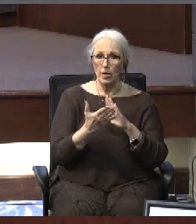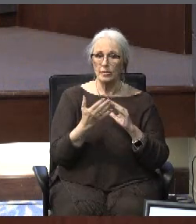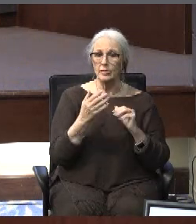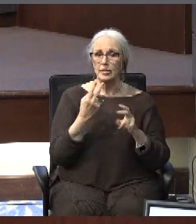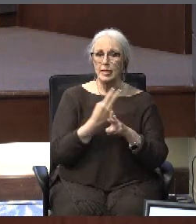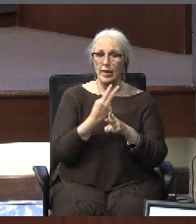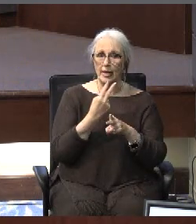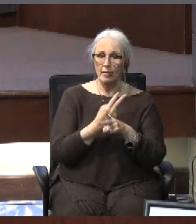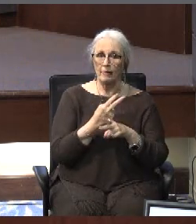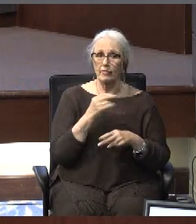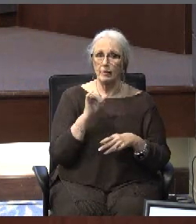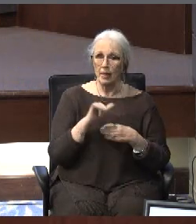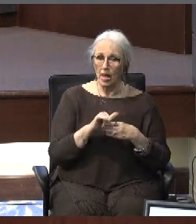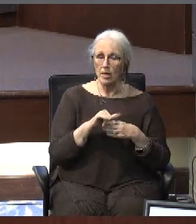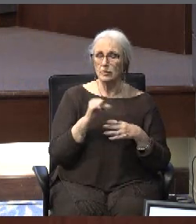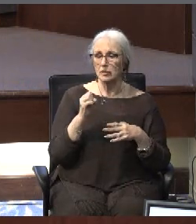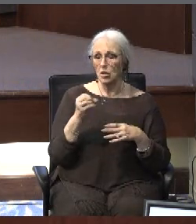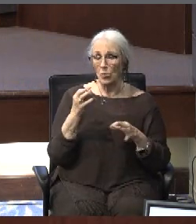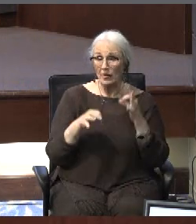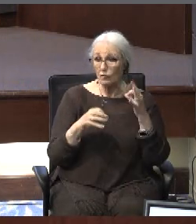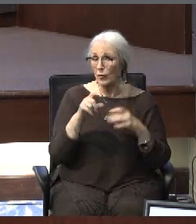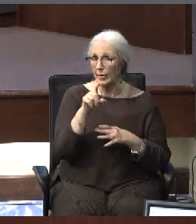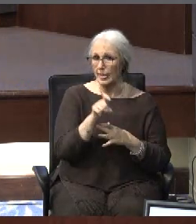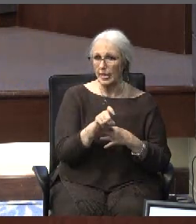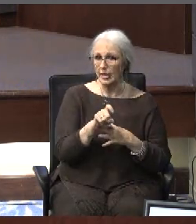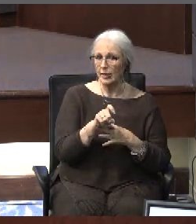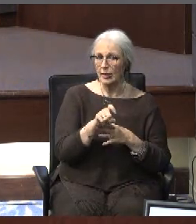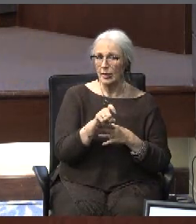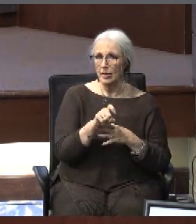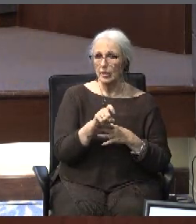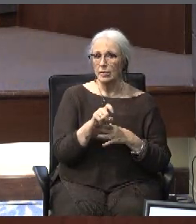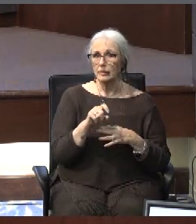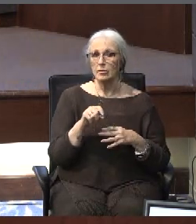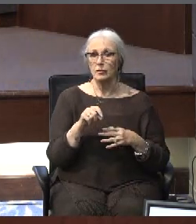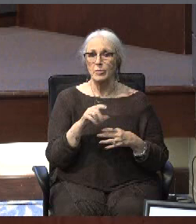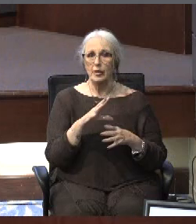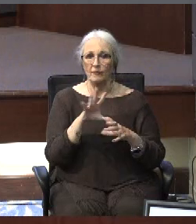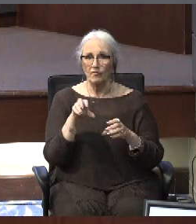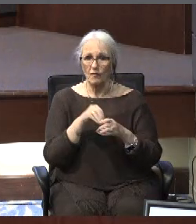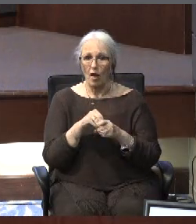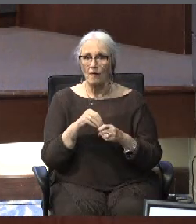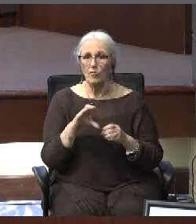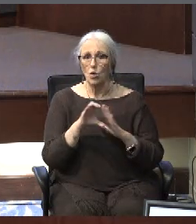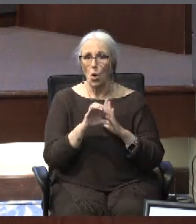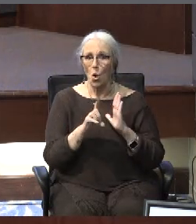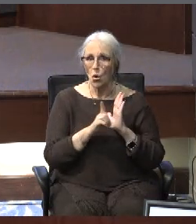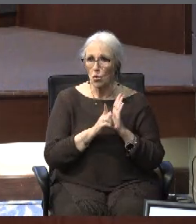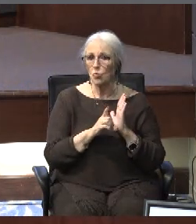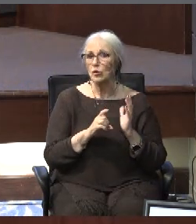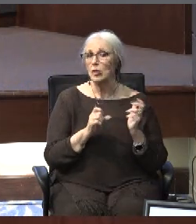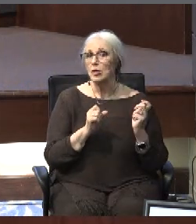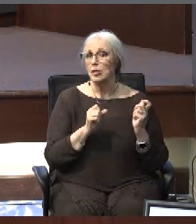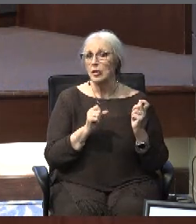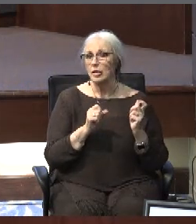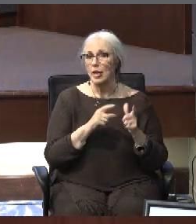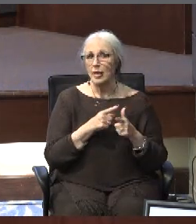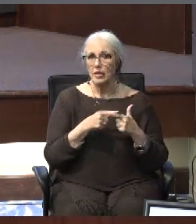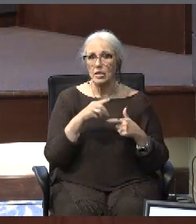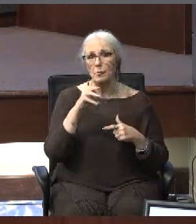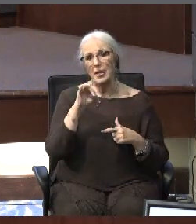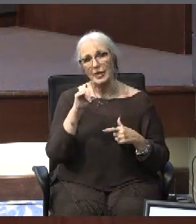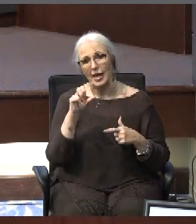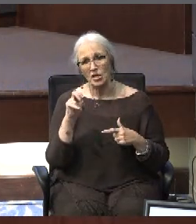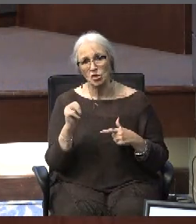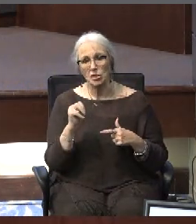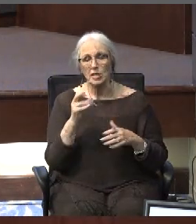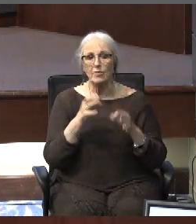of. So if we need to be facilitative of these code enforcement issues and the remediation thereof.